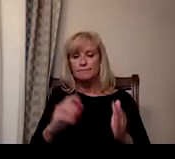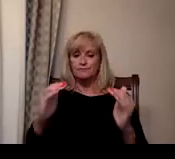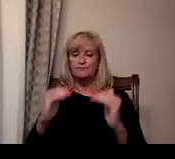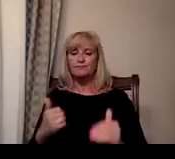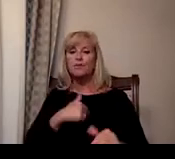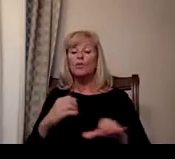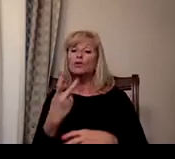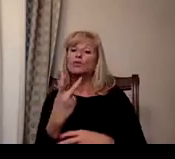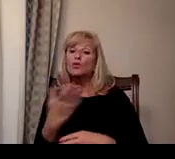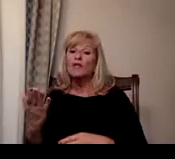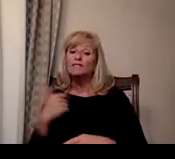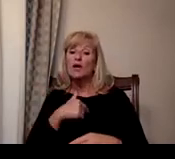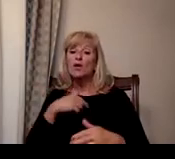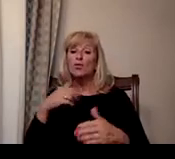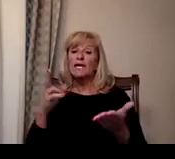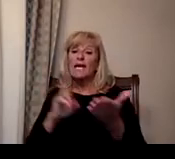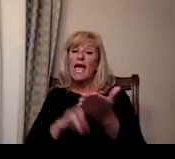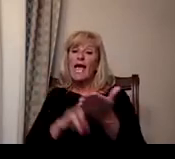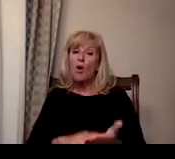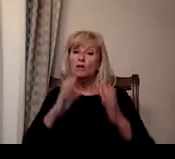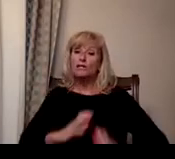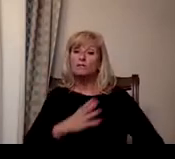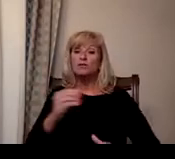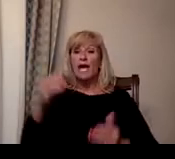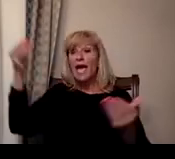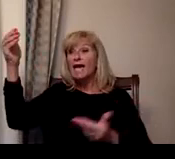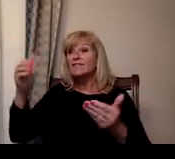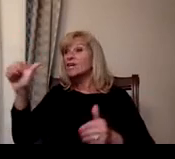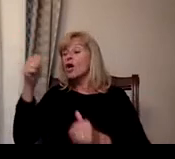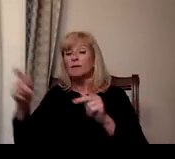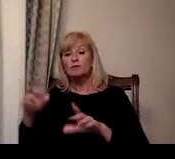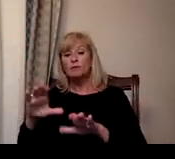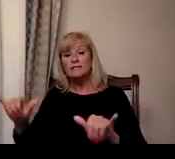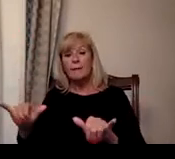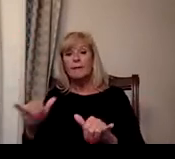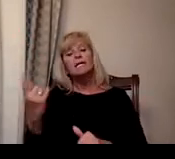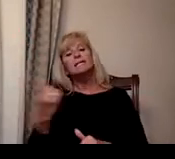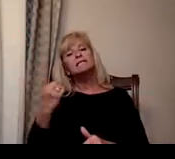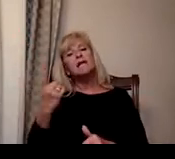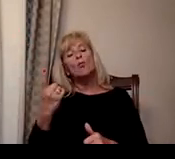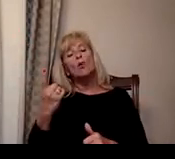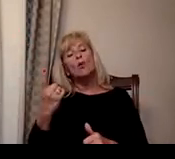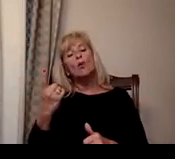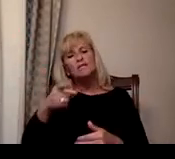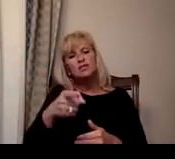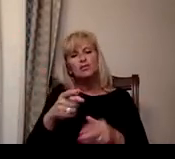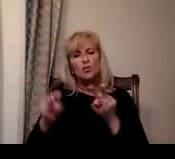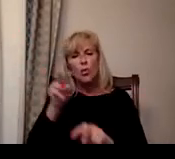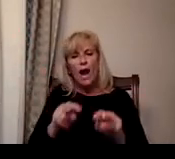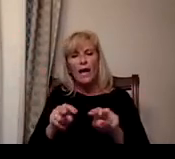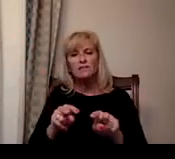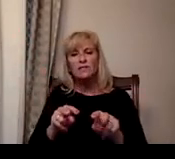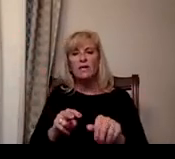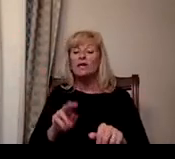two things. We enroll customers and we invite others to do the same. So someone invited you on this to see this. So their job is to